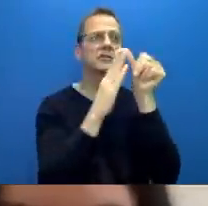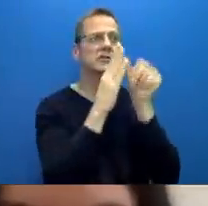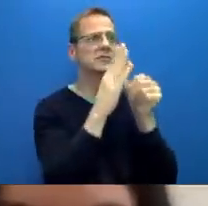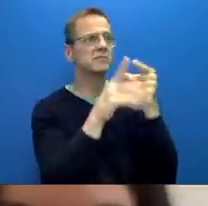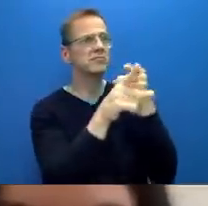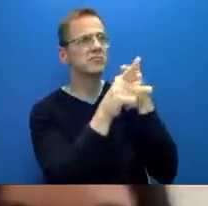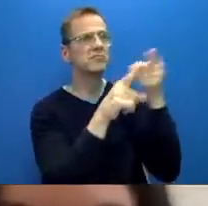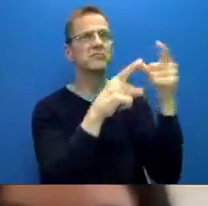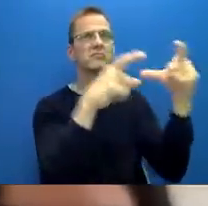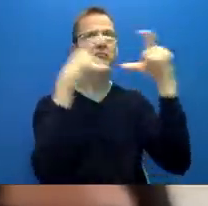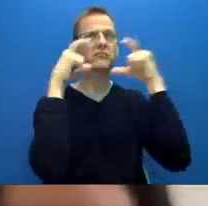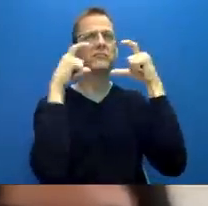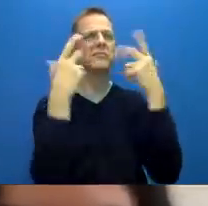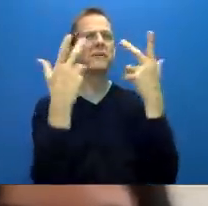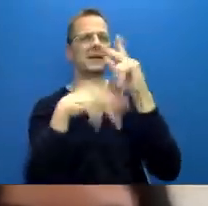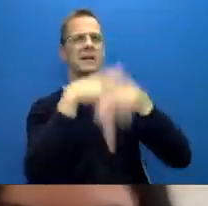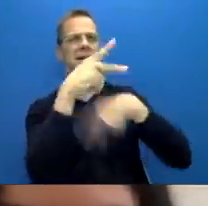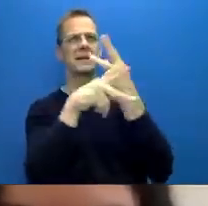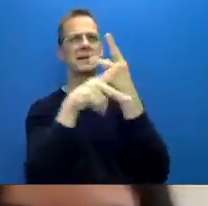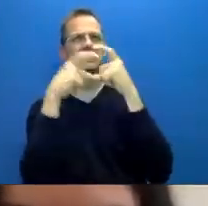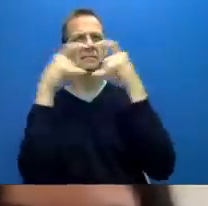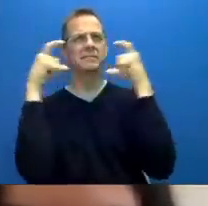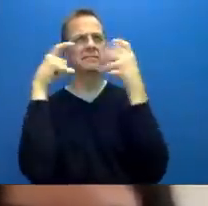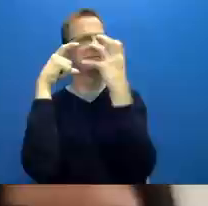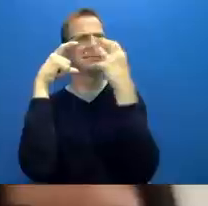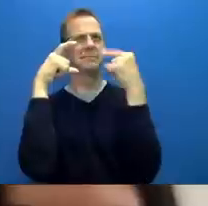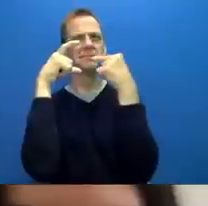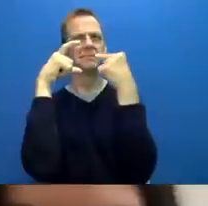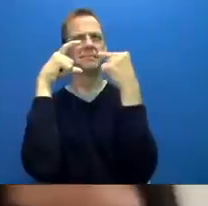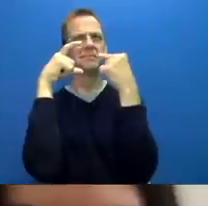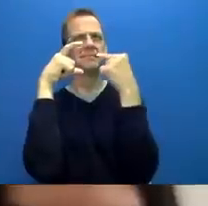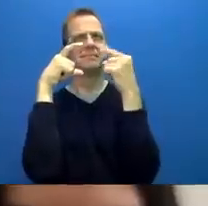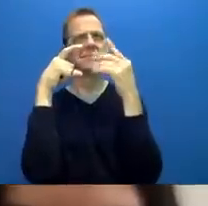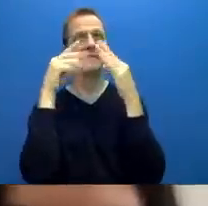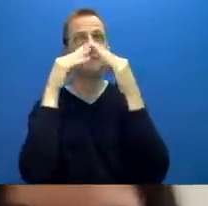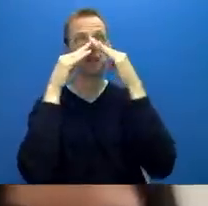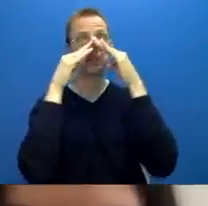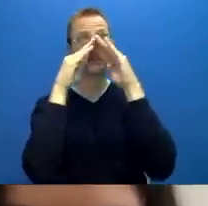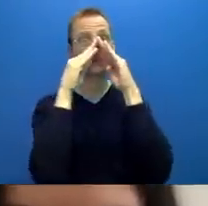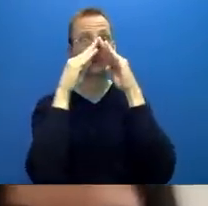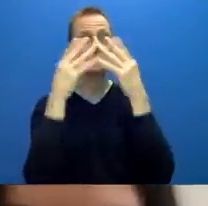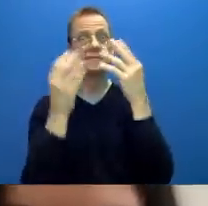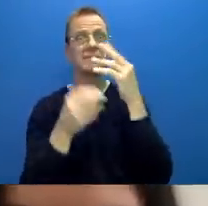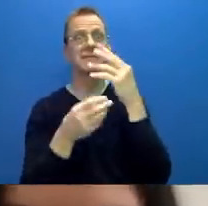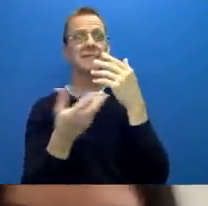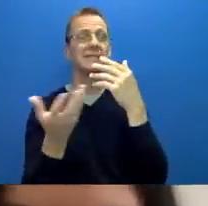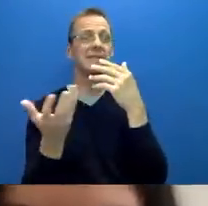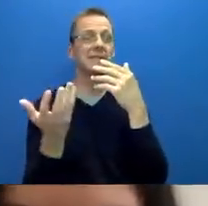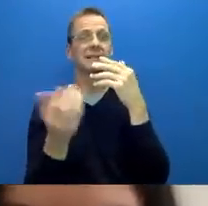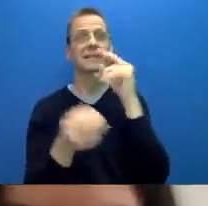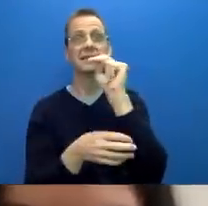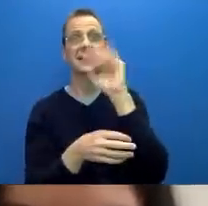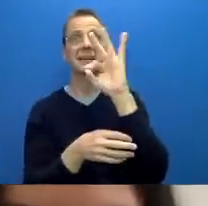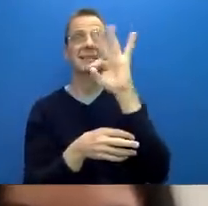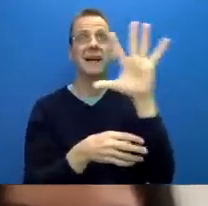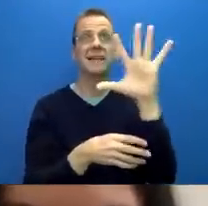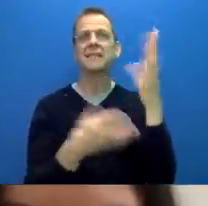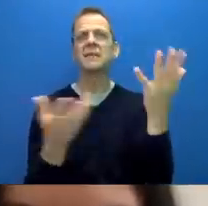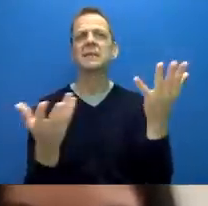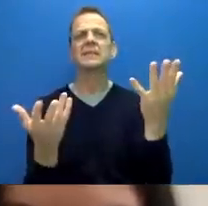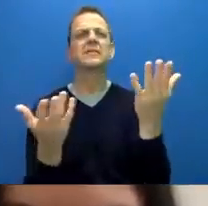be KN95s for tiny humans. So any advice I think that you could offer from a pediatrician's